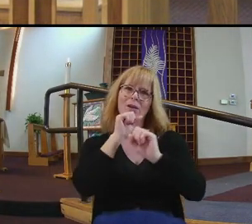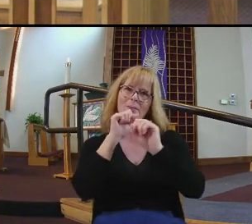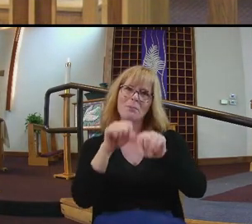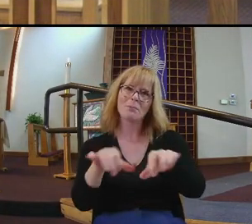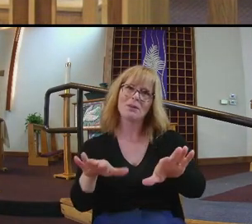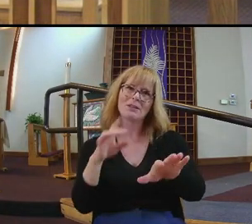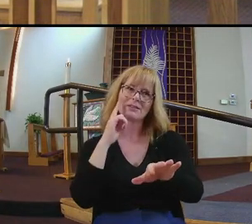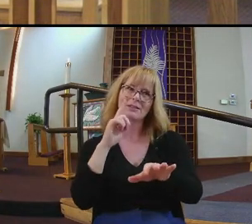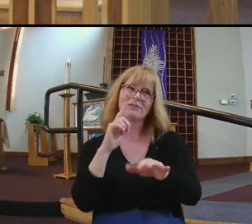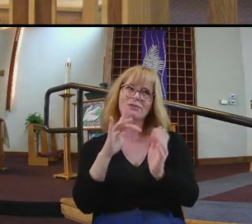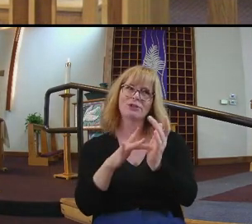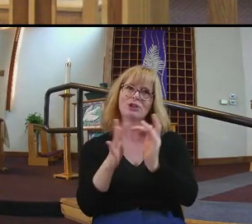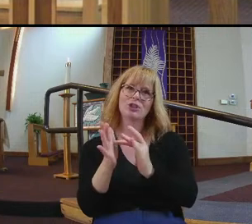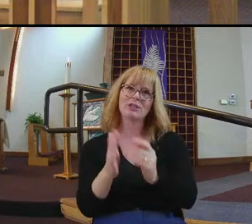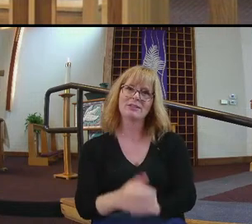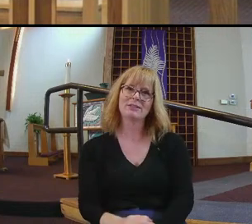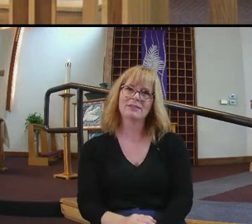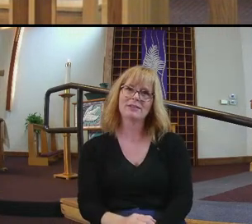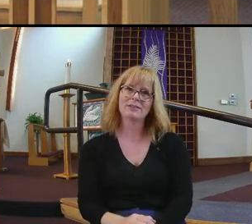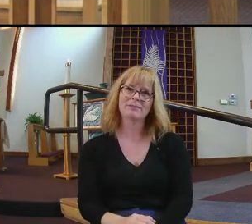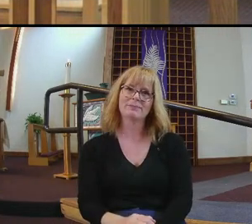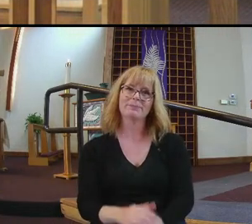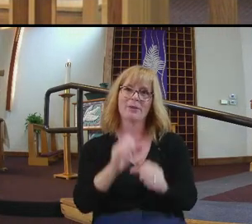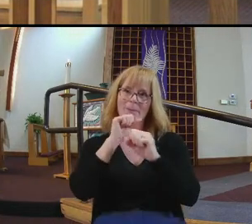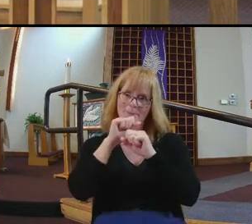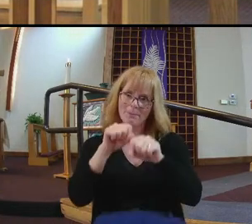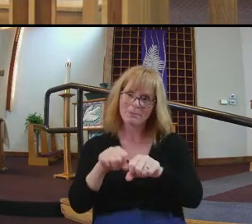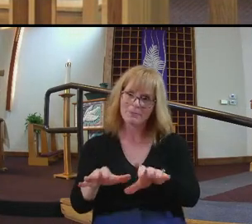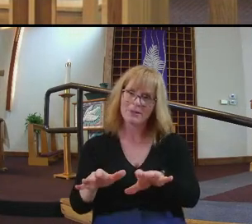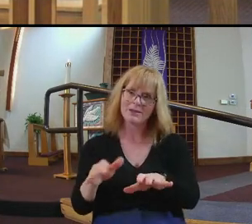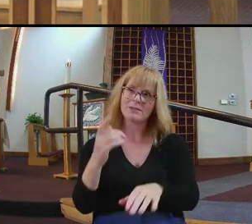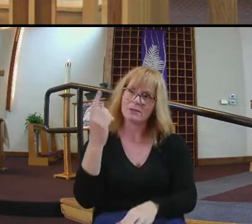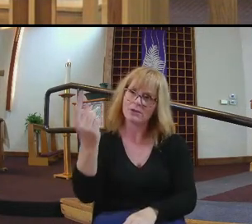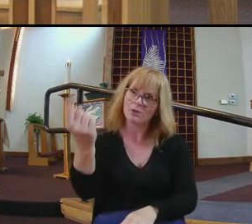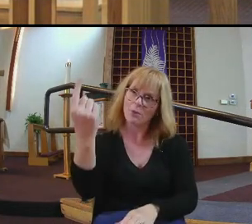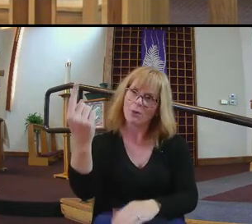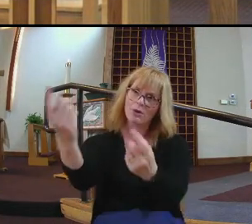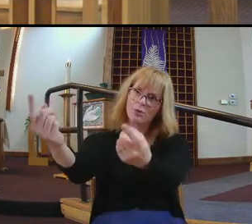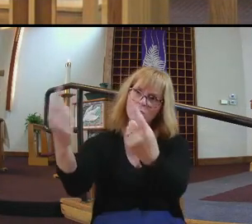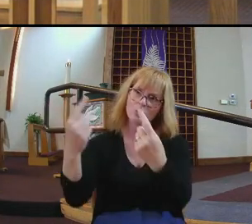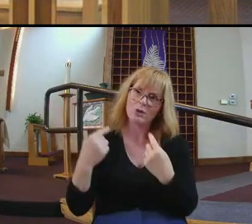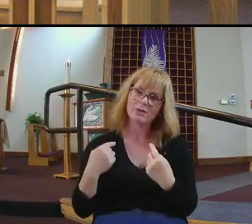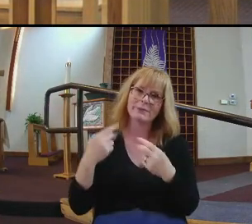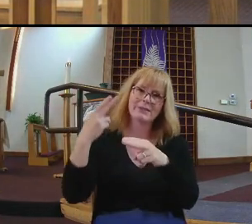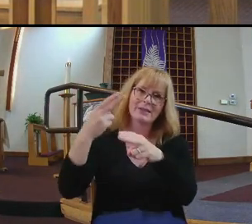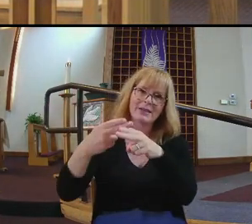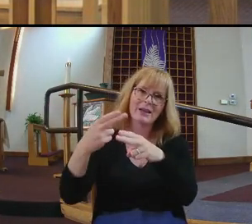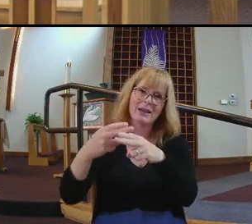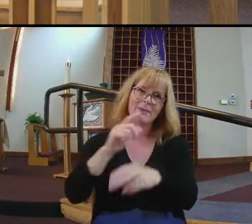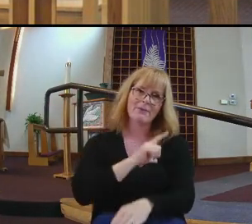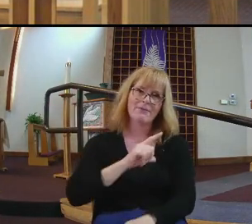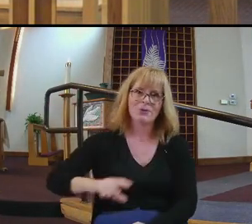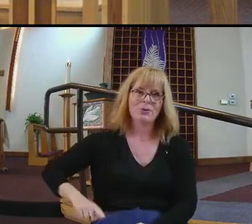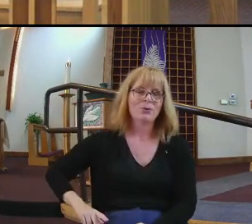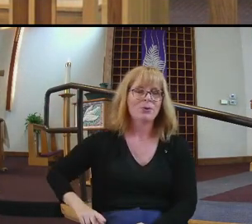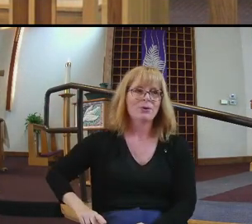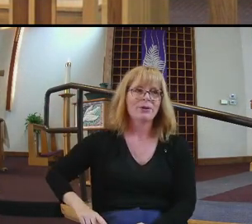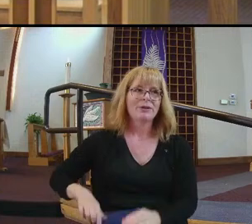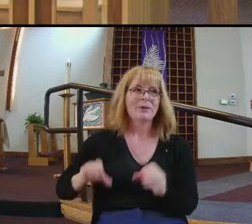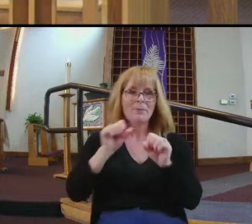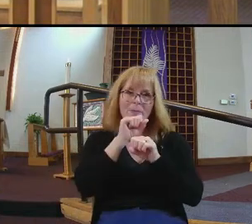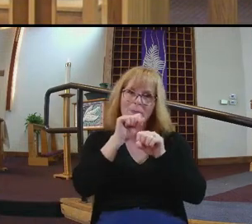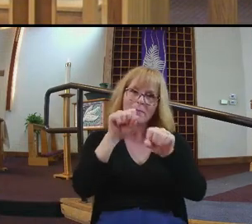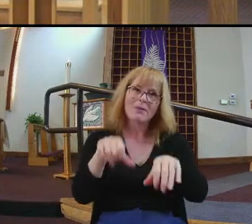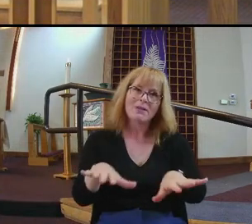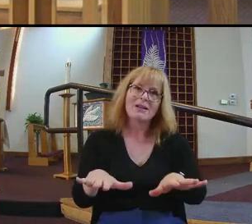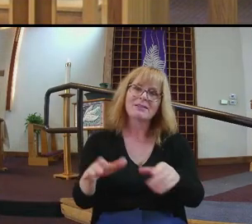Jesus. Blessed is the one who comes in the name of the Lord. Blessed